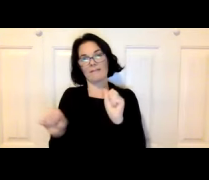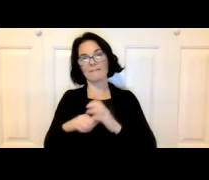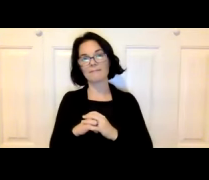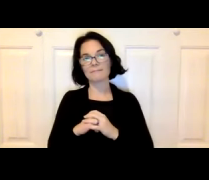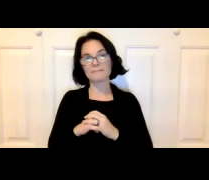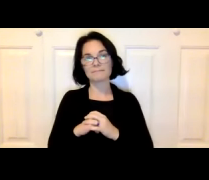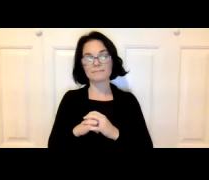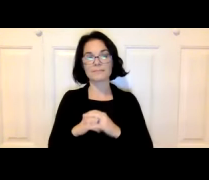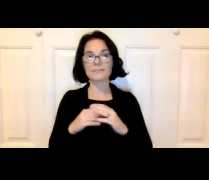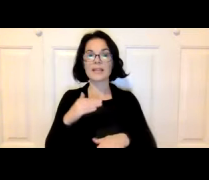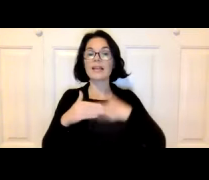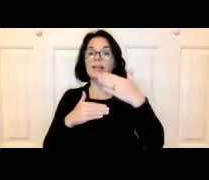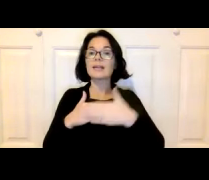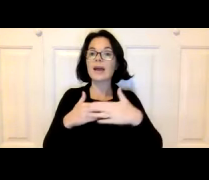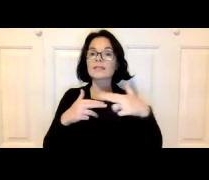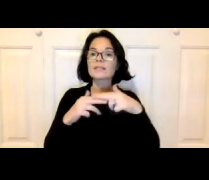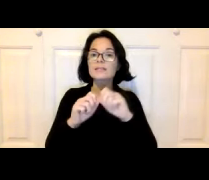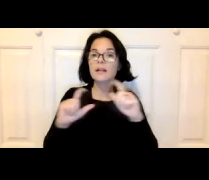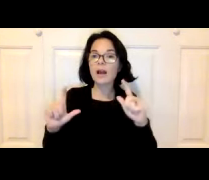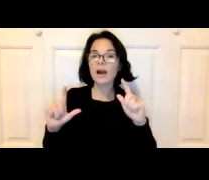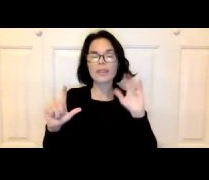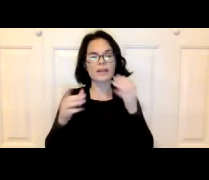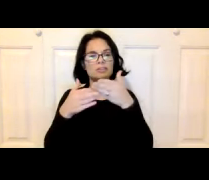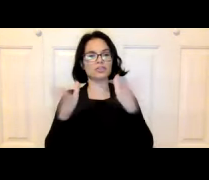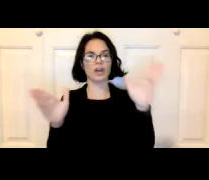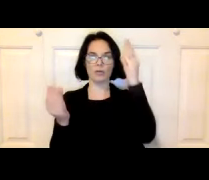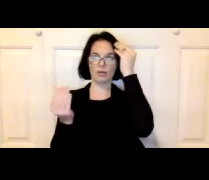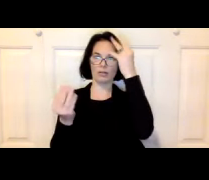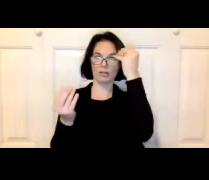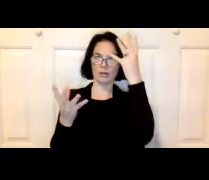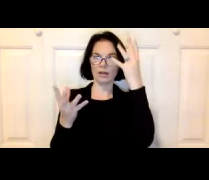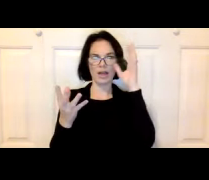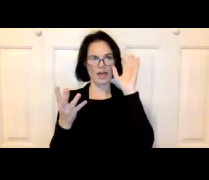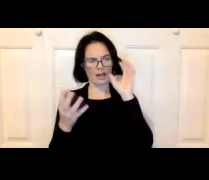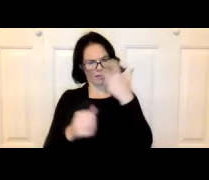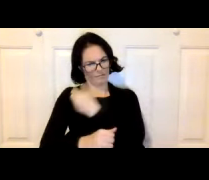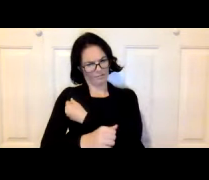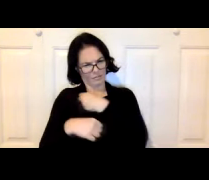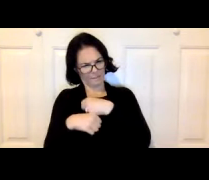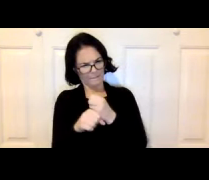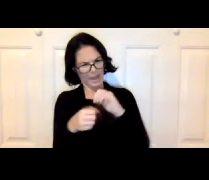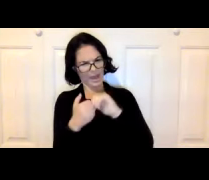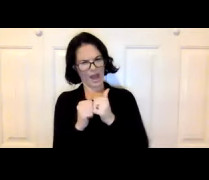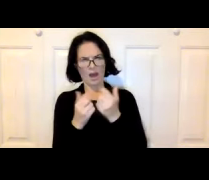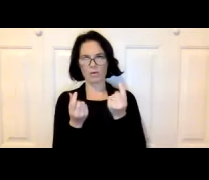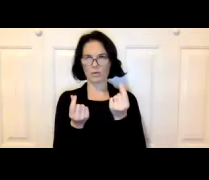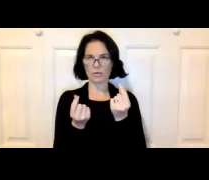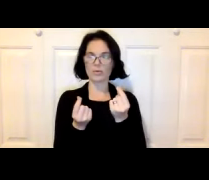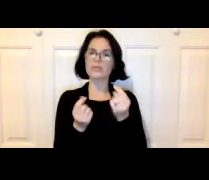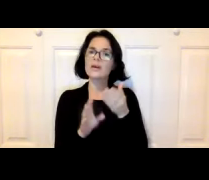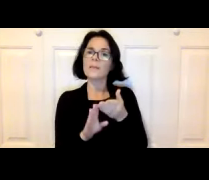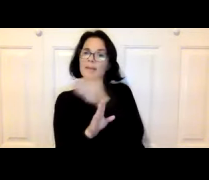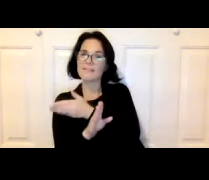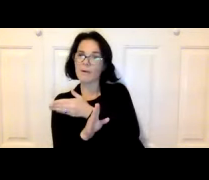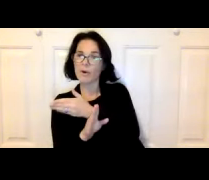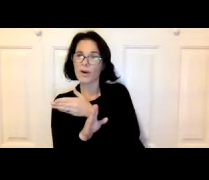This next slide kind of just gives a general overview of how a vaccine is produced. So the slide before is